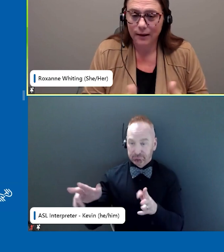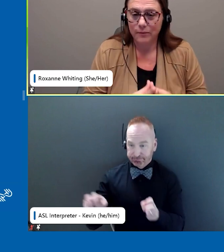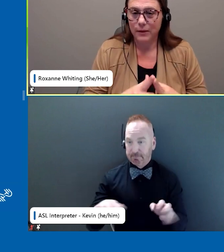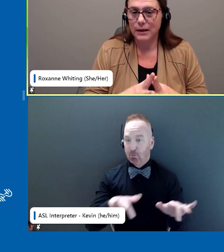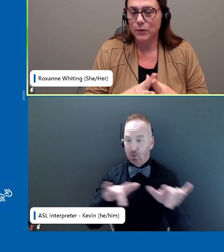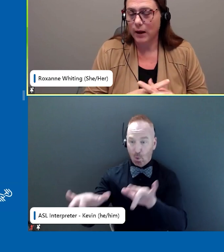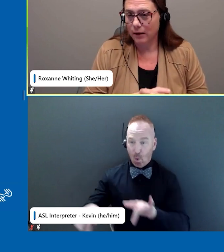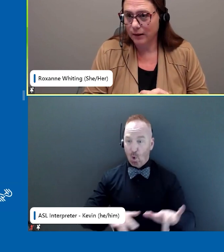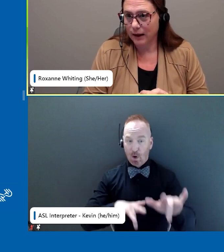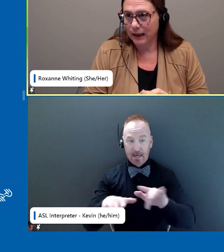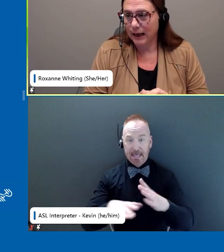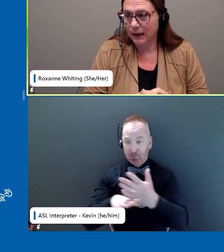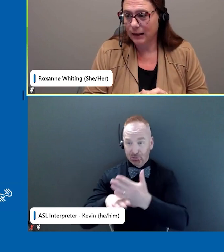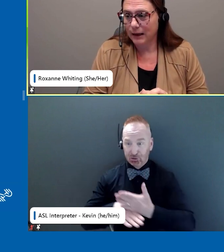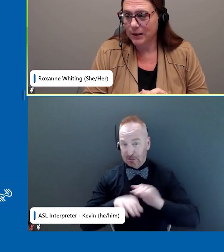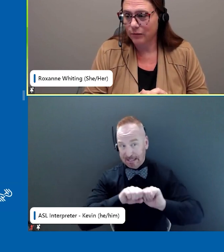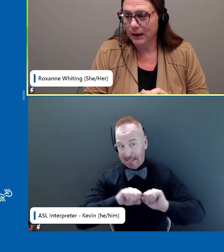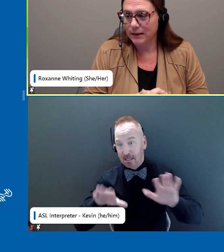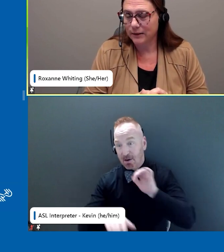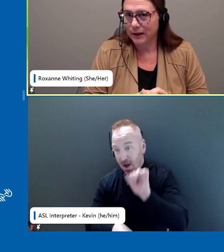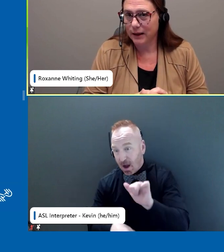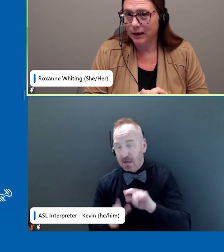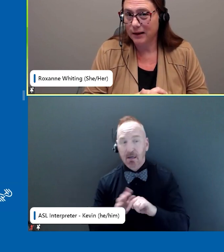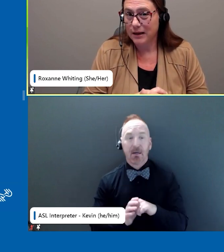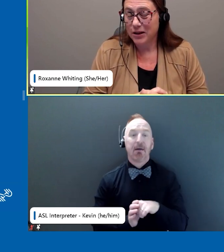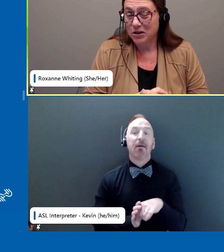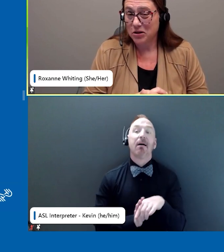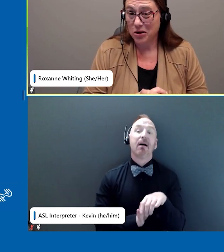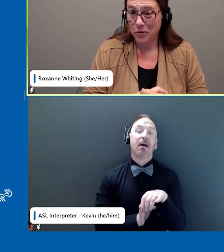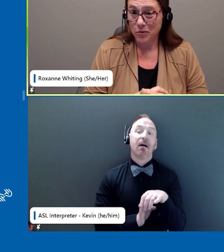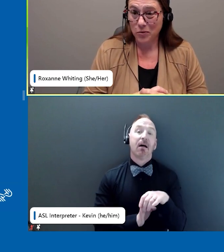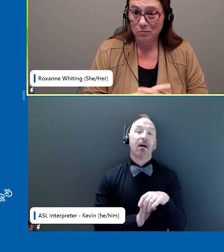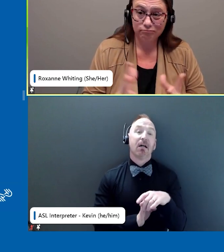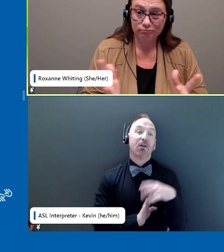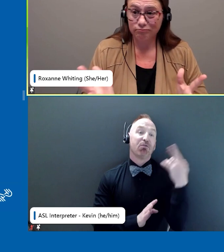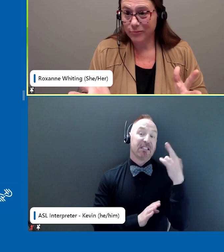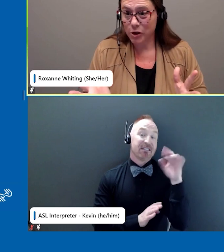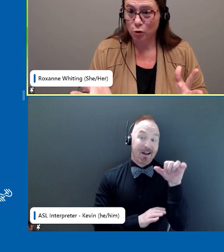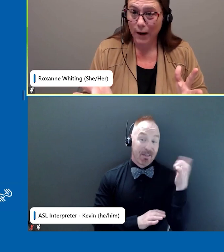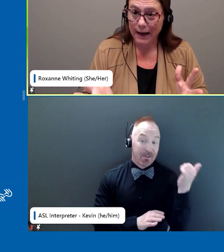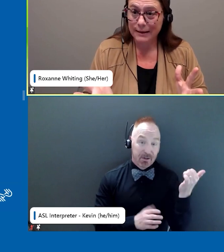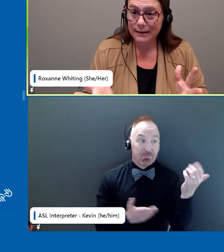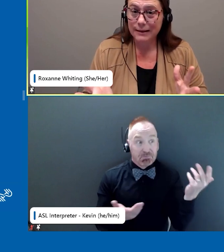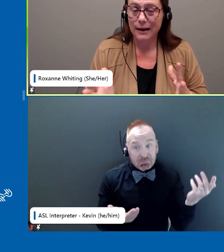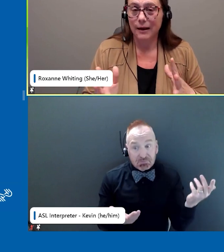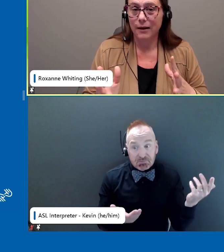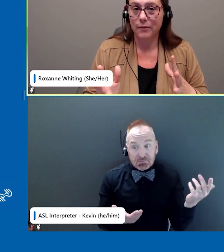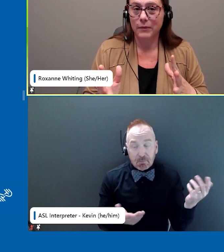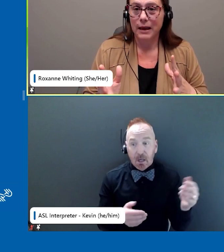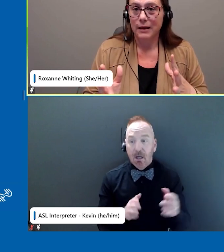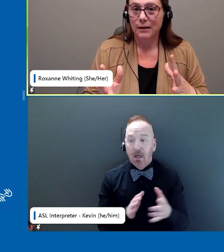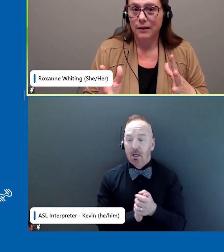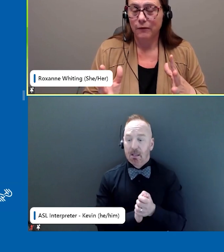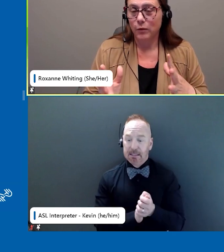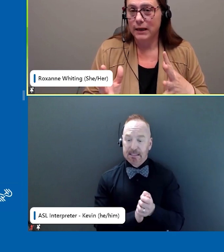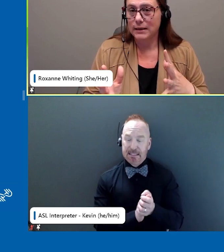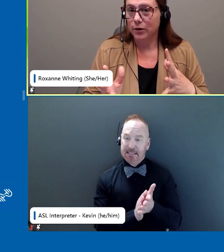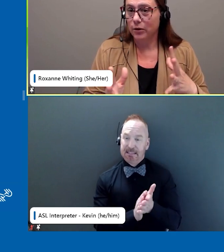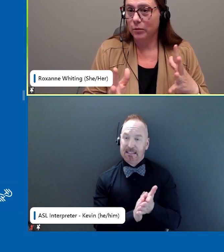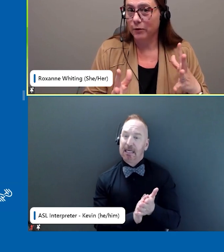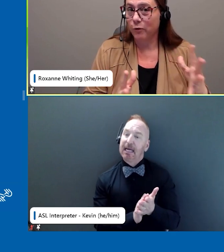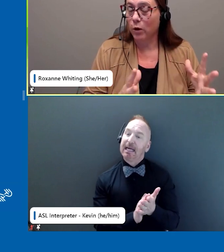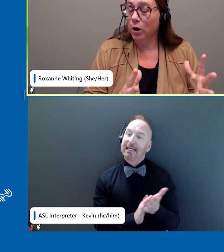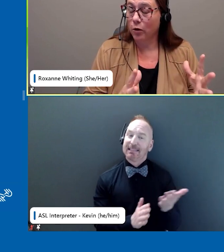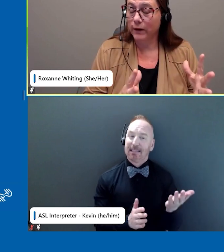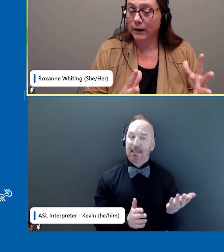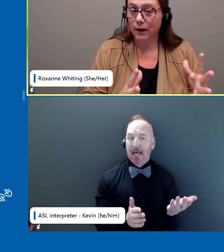reasons as well. And again, it's a relatively new trend. If we